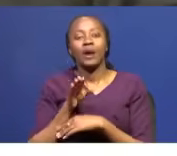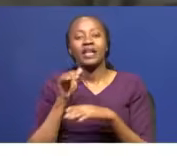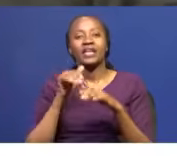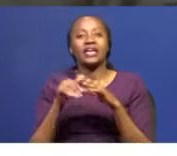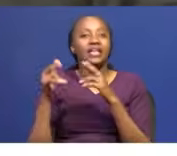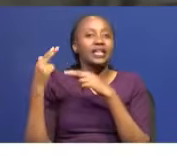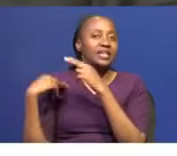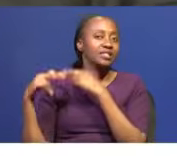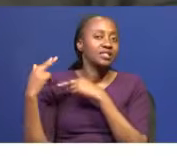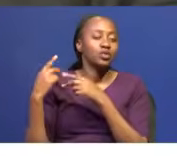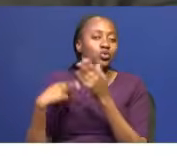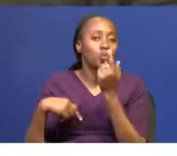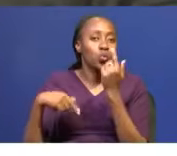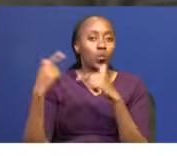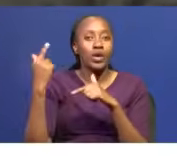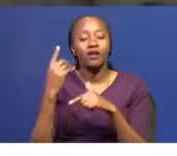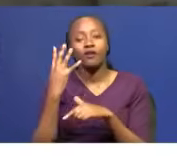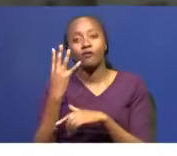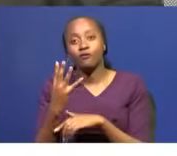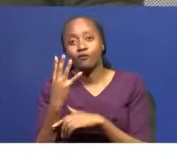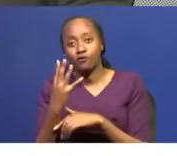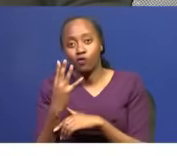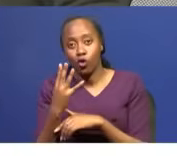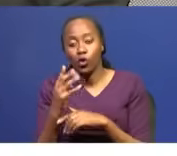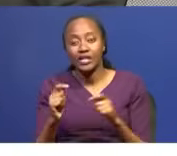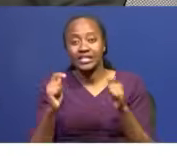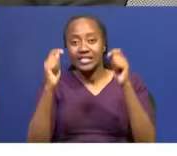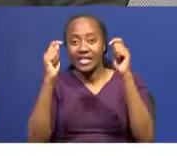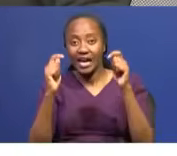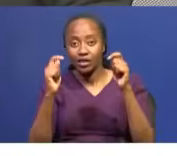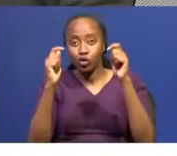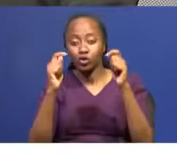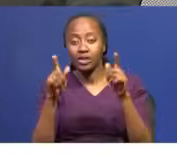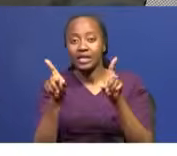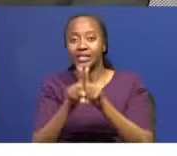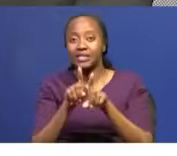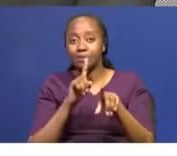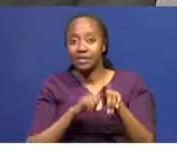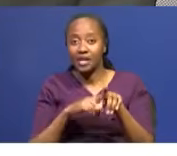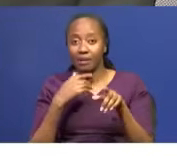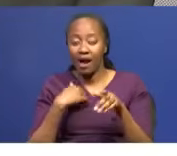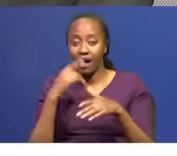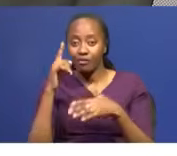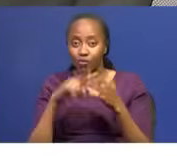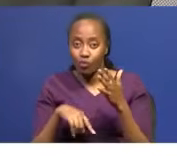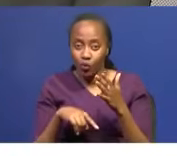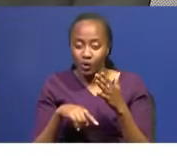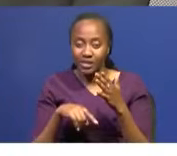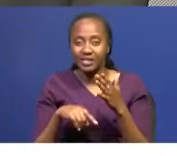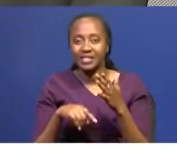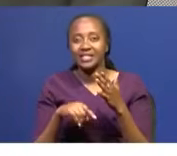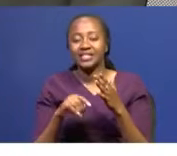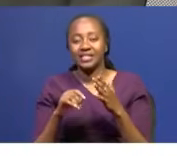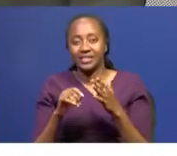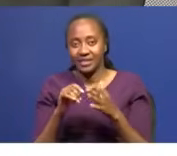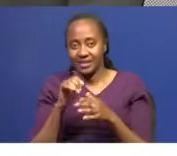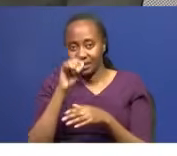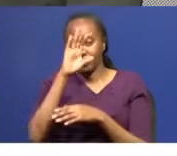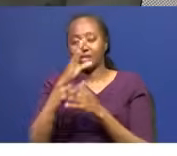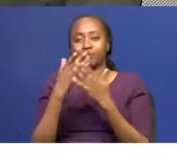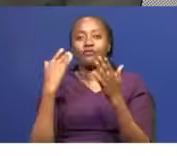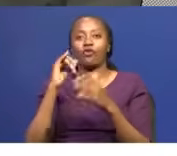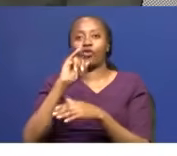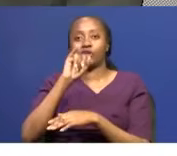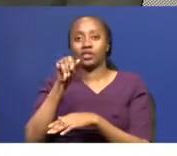win 4 world titles in the same track event after Shelly Ann Fraser-Pryce of Jamaica, who boasts